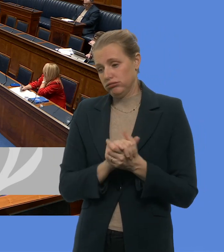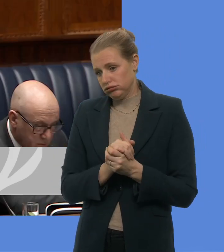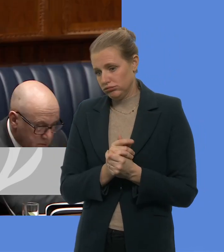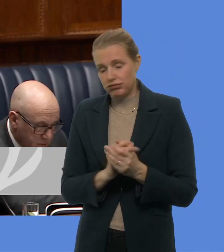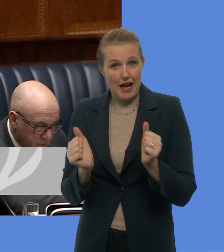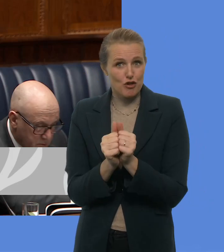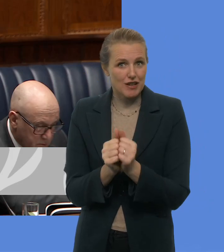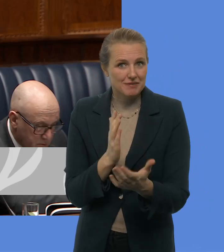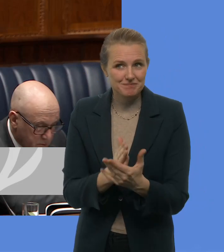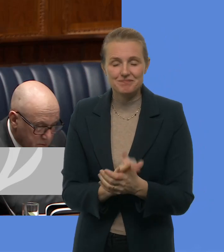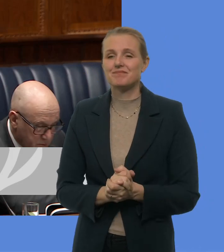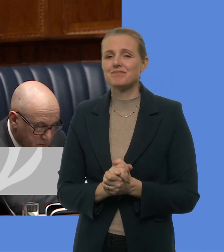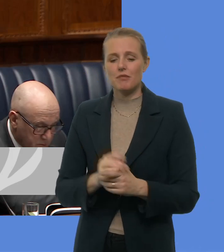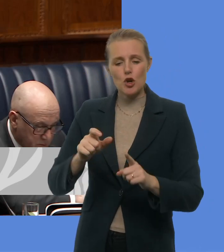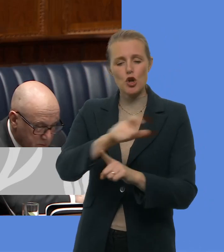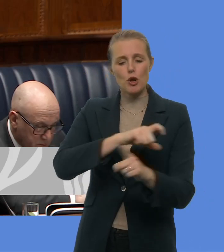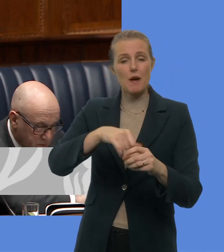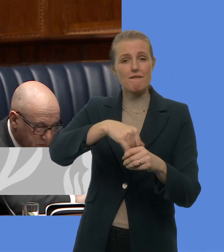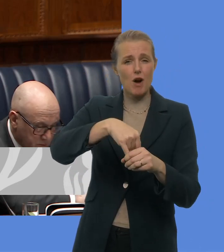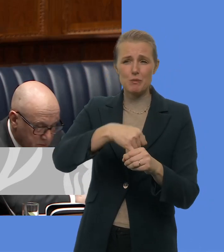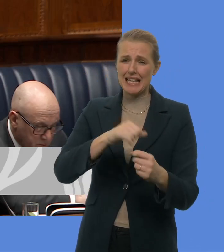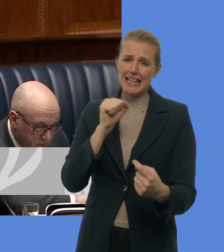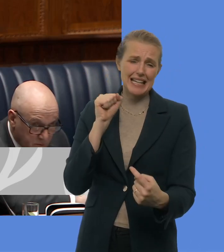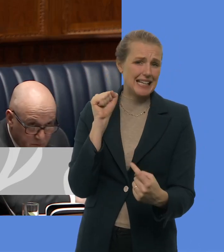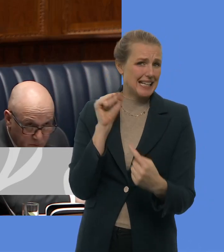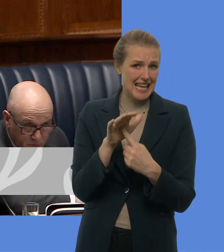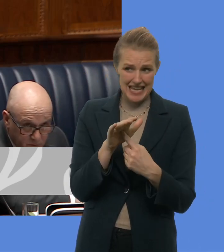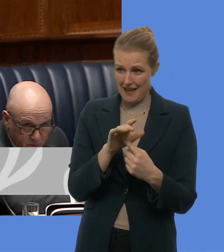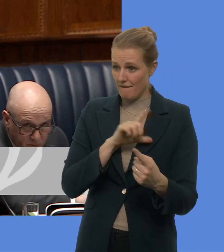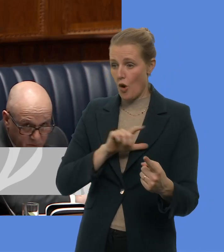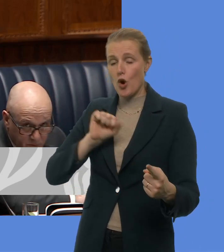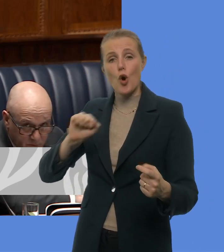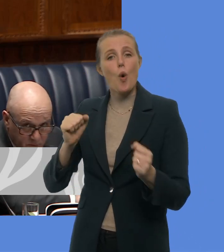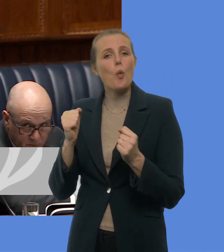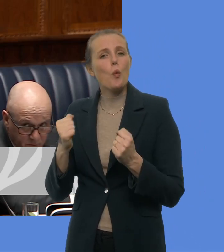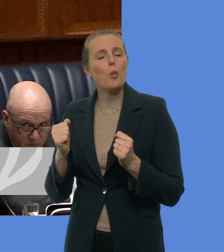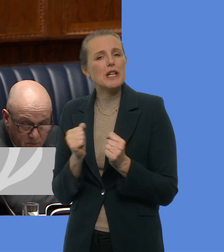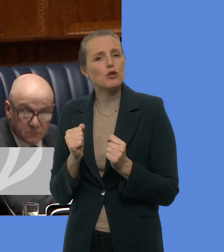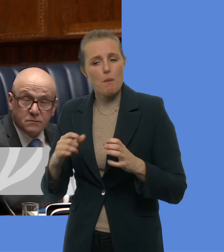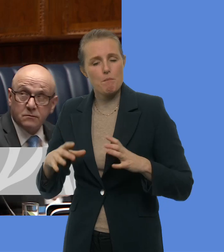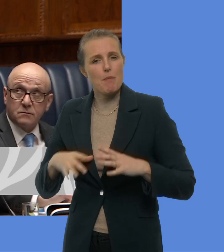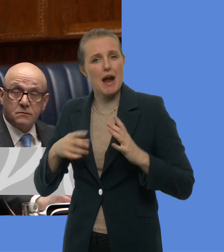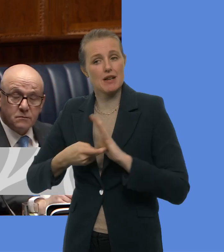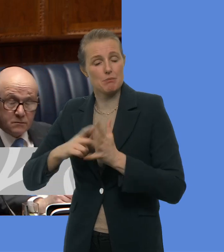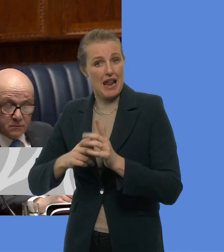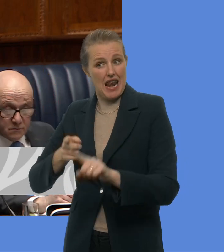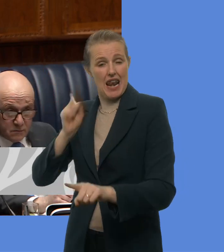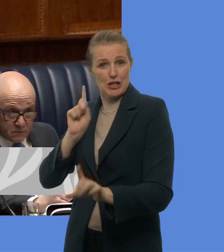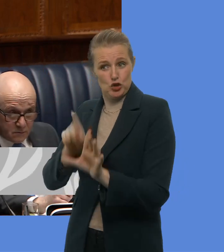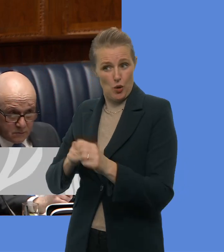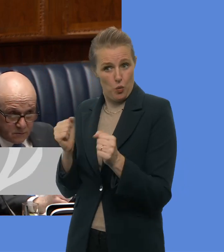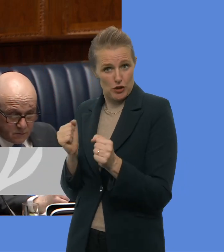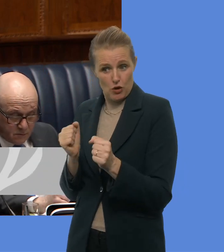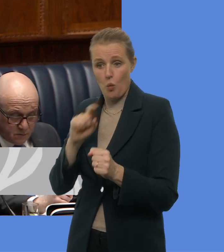with that. Given that community pharmacies were a key pillar in his winter preparedness plan of last year and likely to be so again this year,